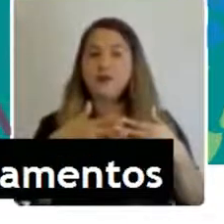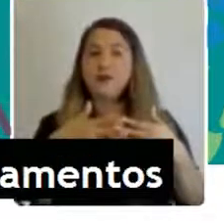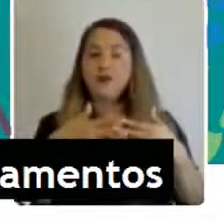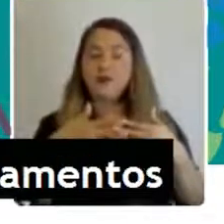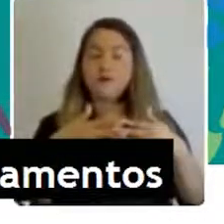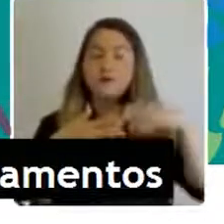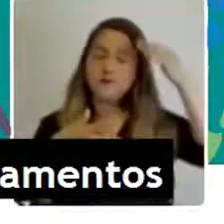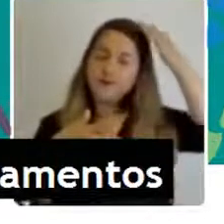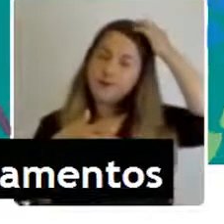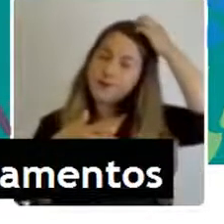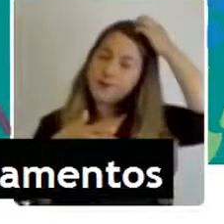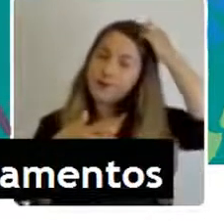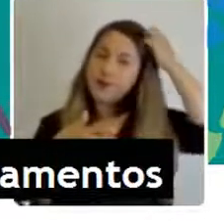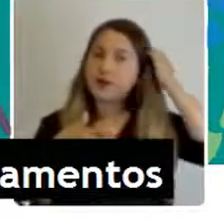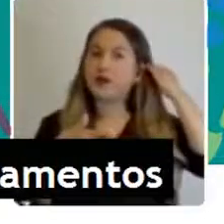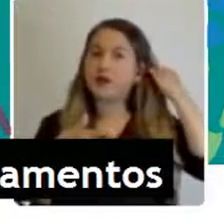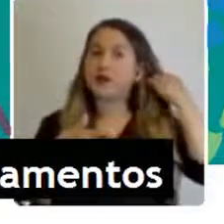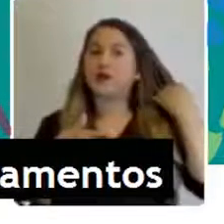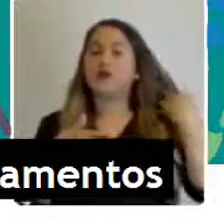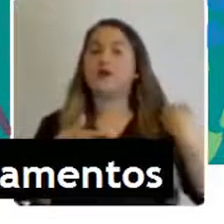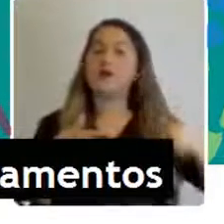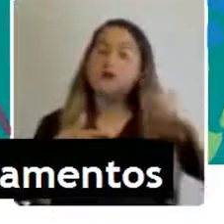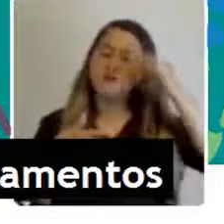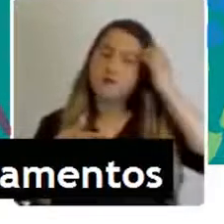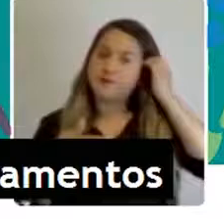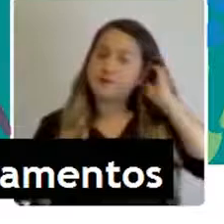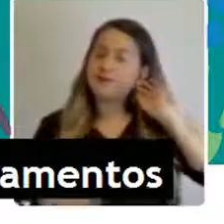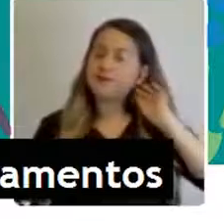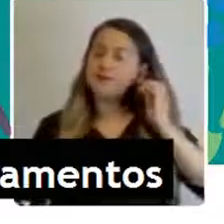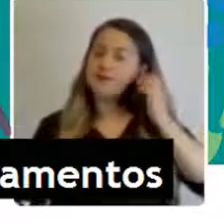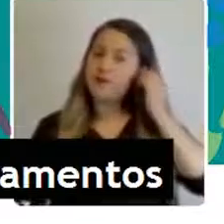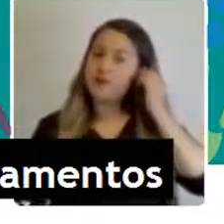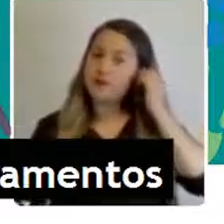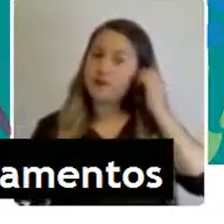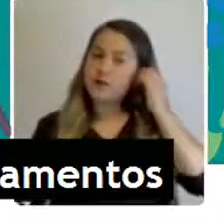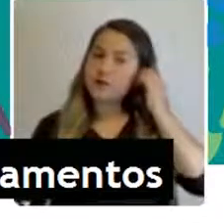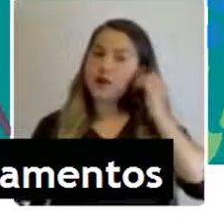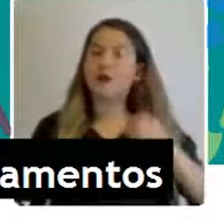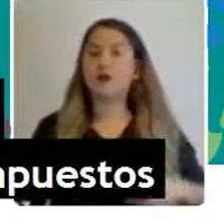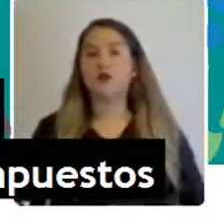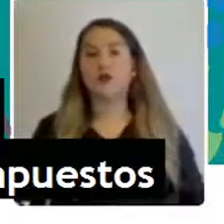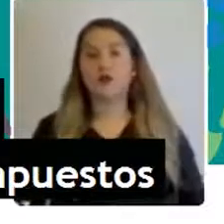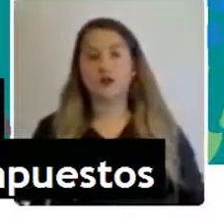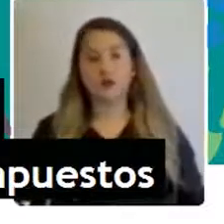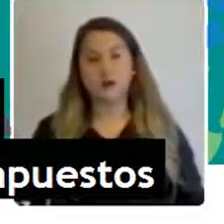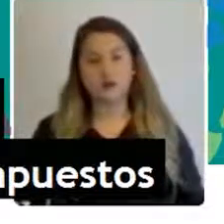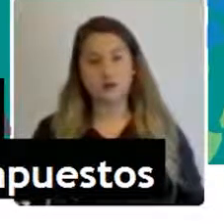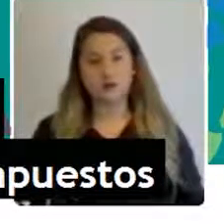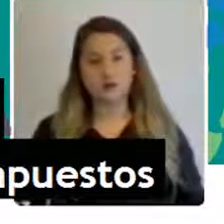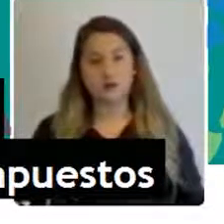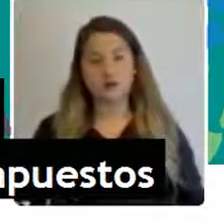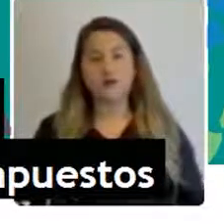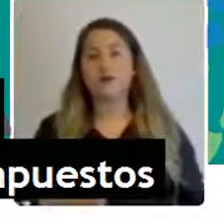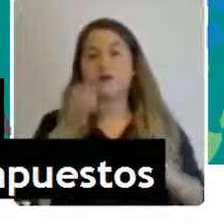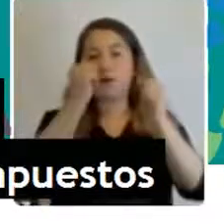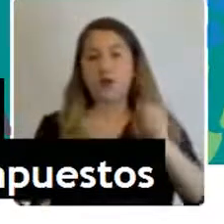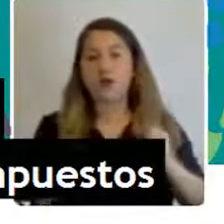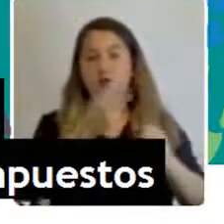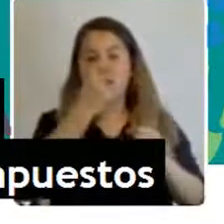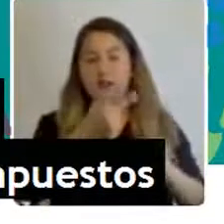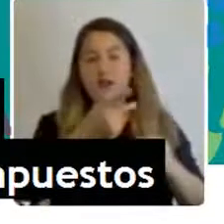approval. And you can see the various stages of drug discovery and development that we move